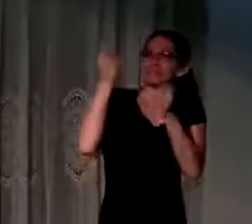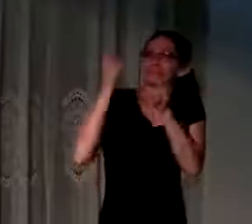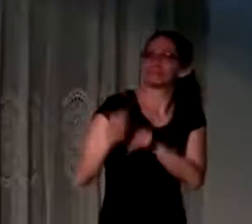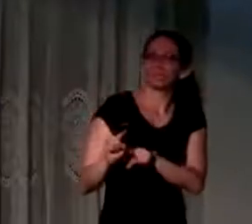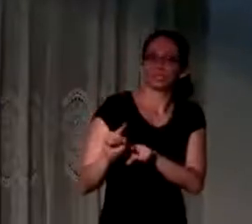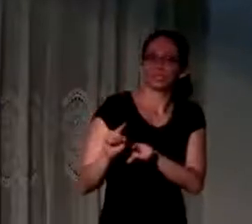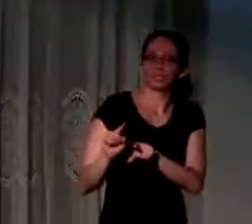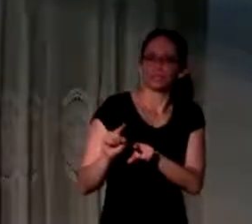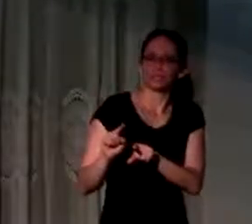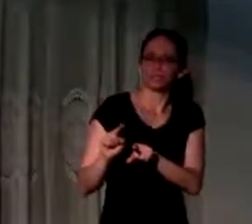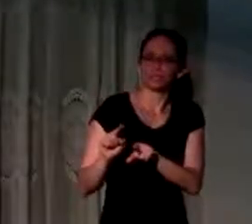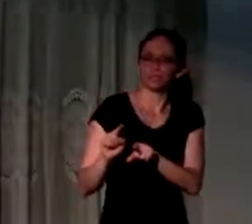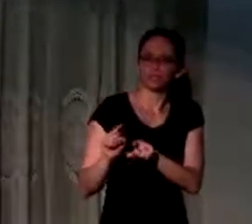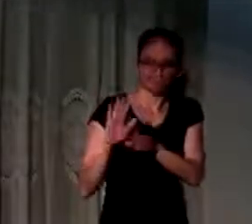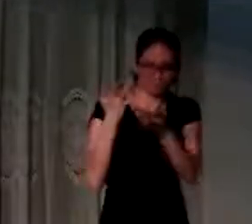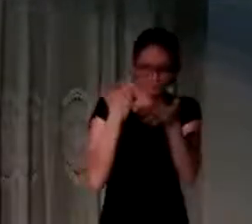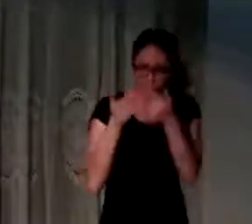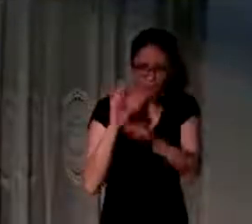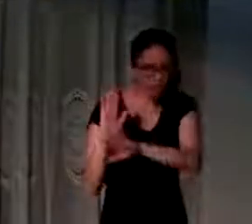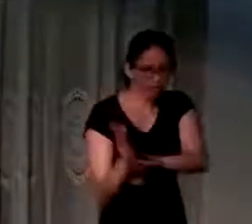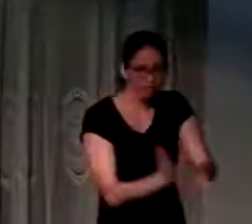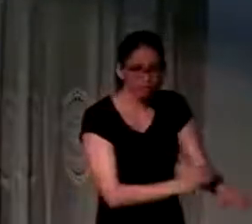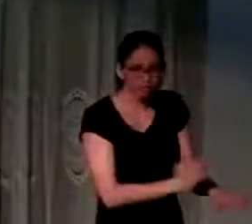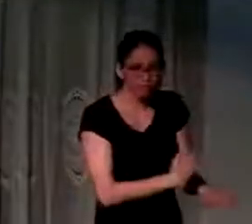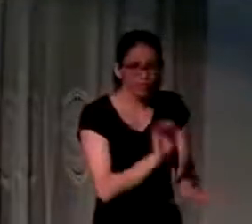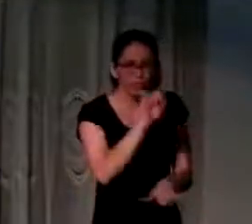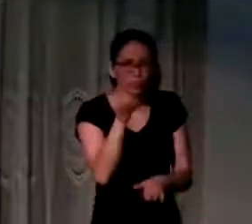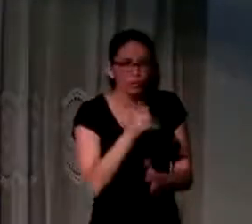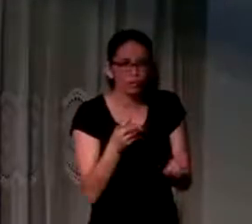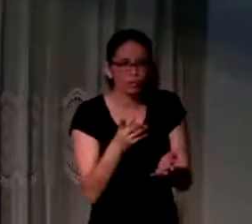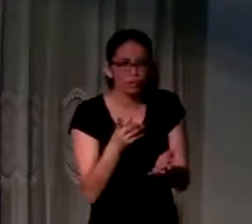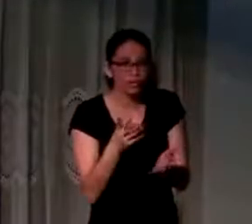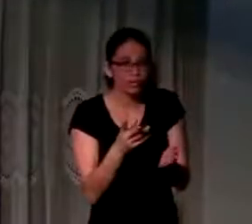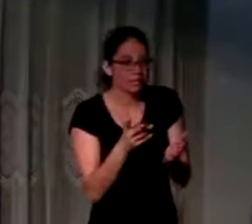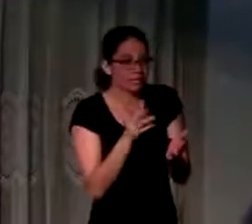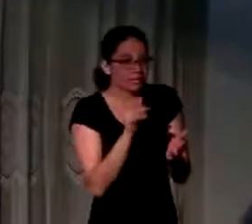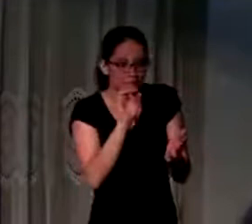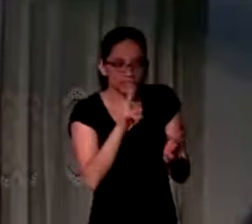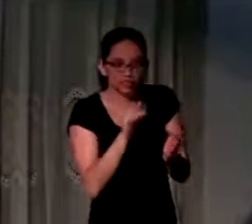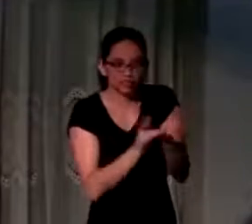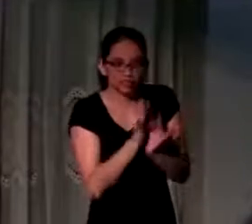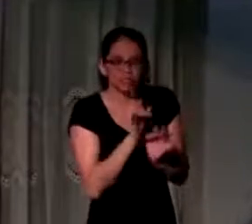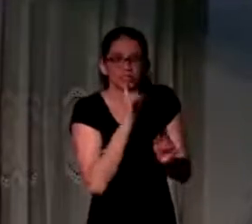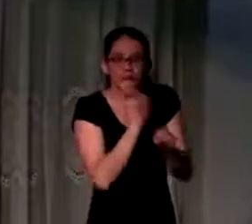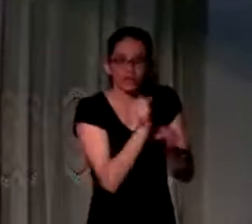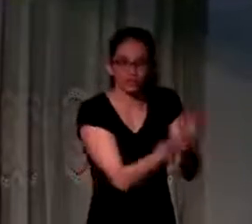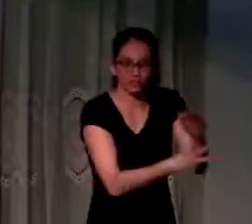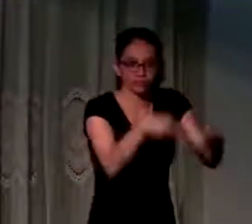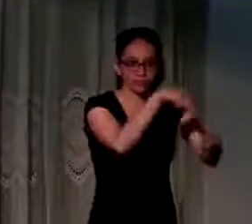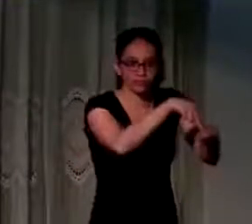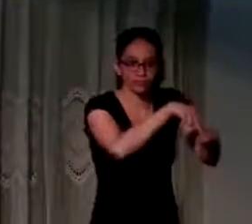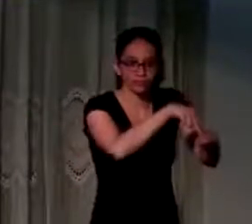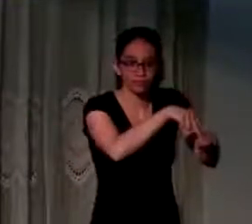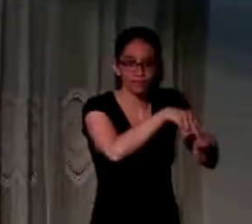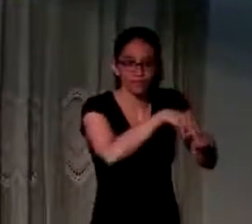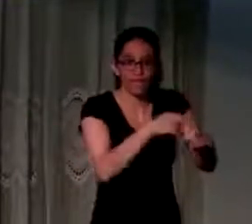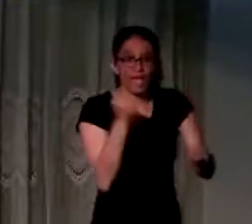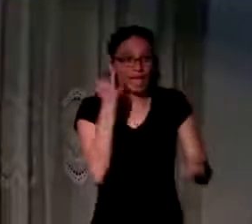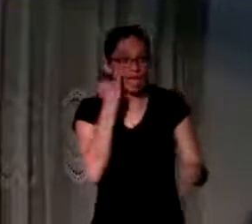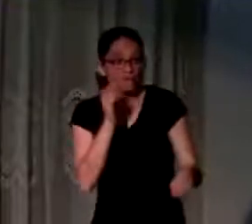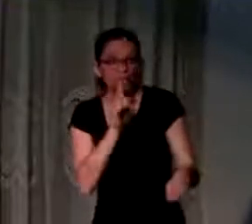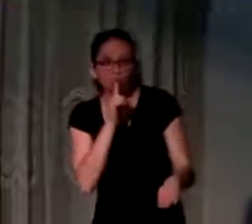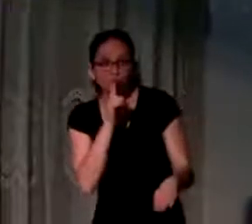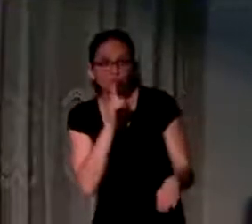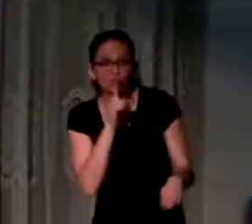only question is it true? And if it's true, what are you going to do about